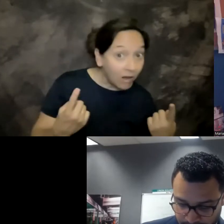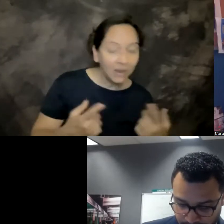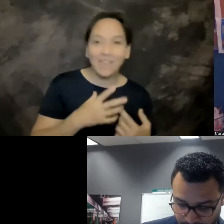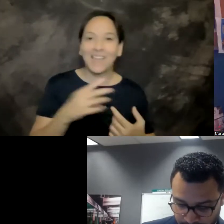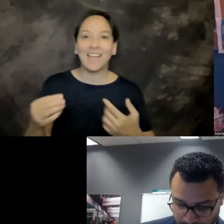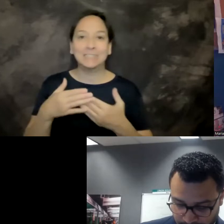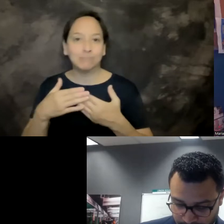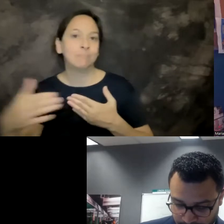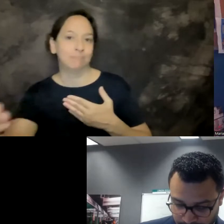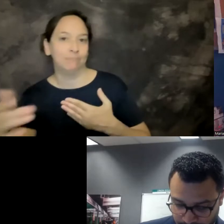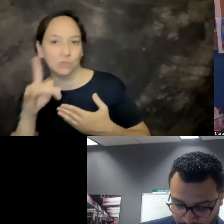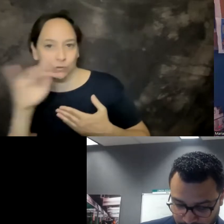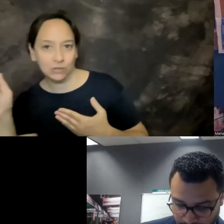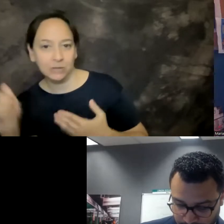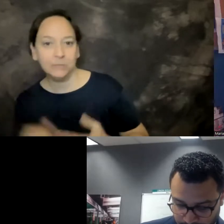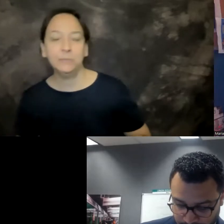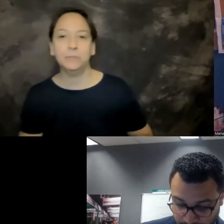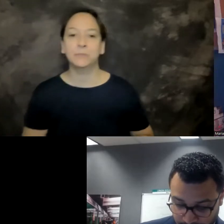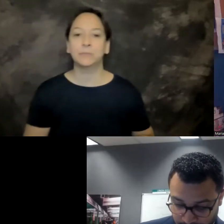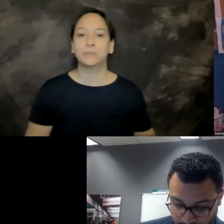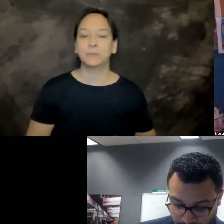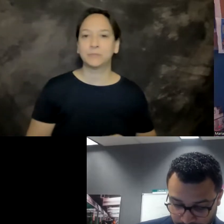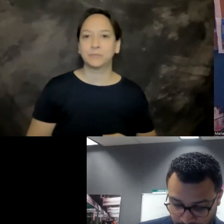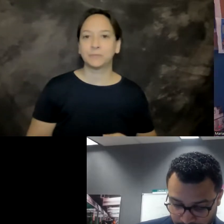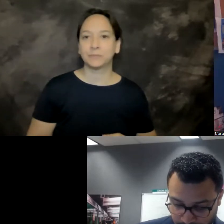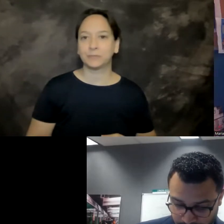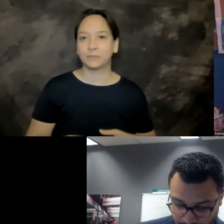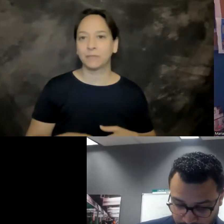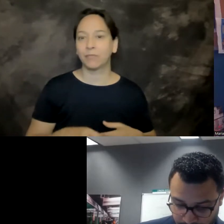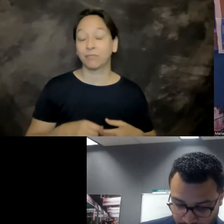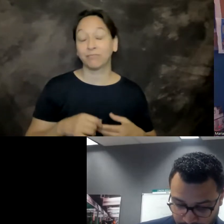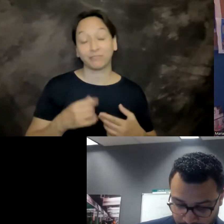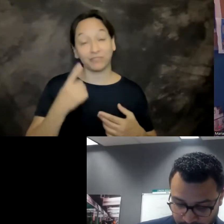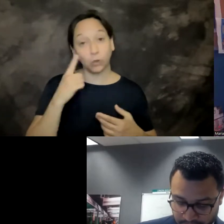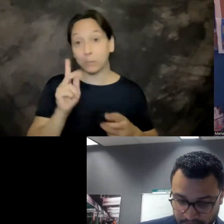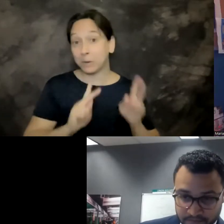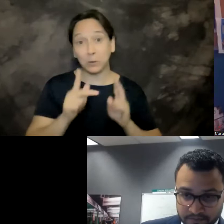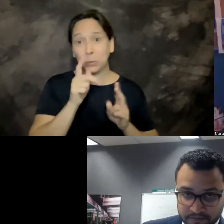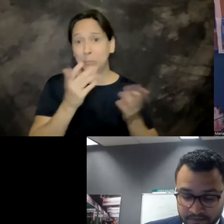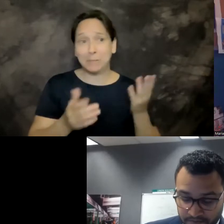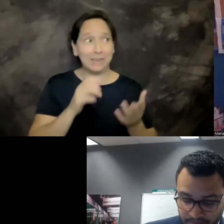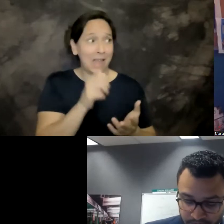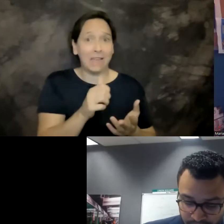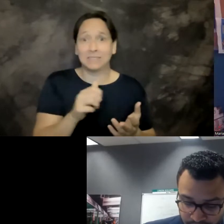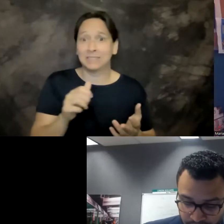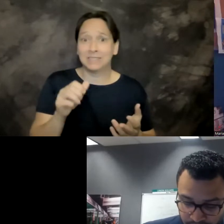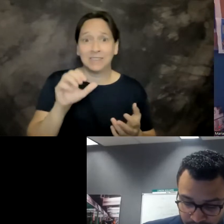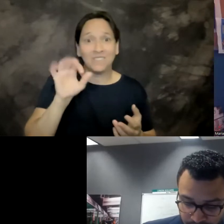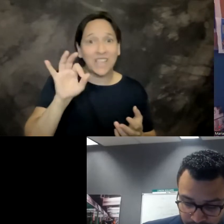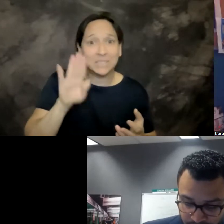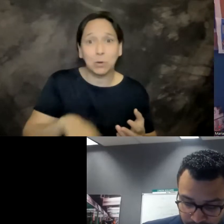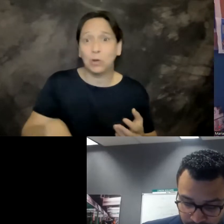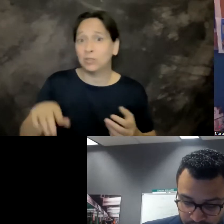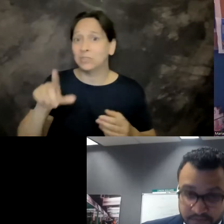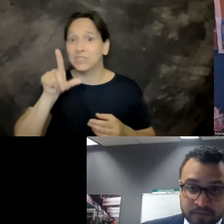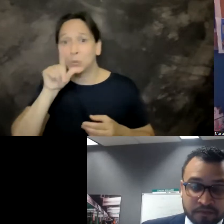to continue the outreach, particularly for folks that are not on social media already actively looking at this